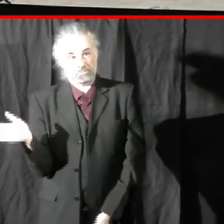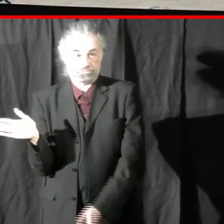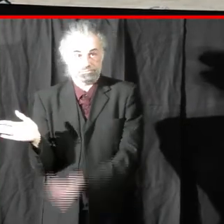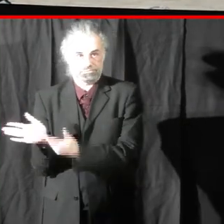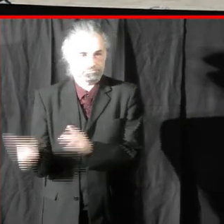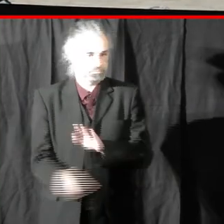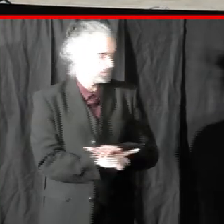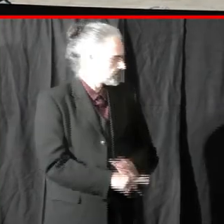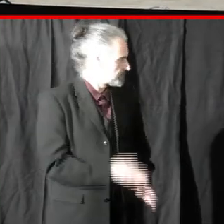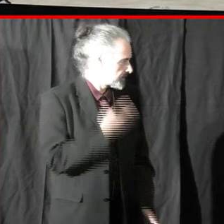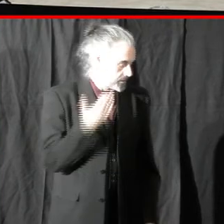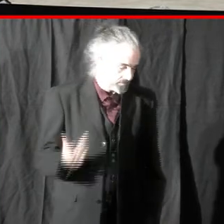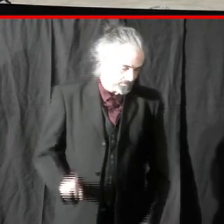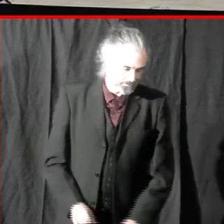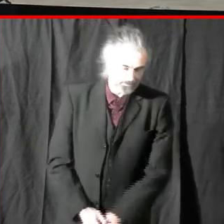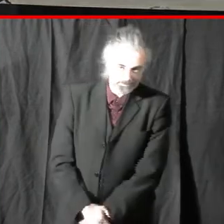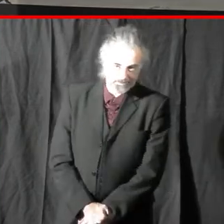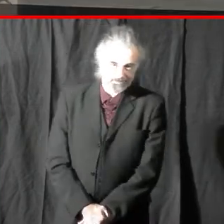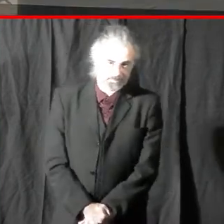See ya.